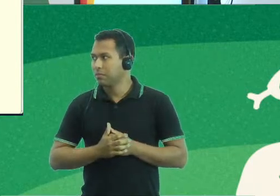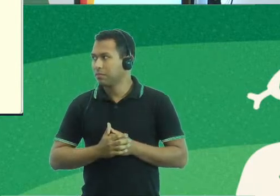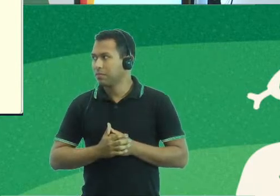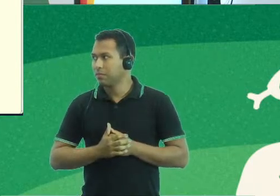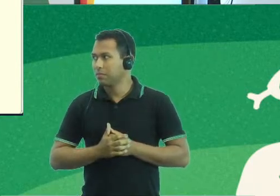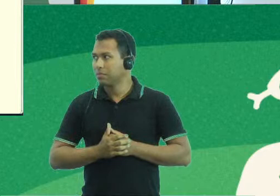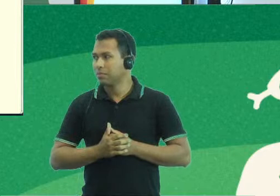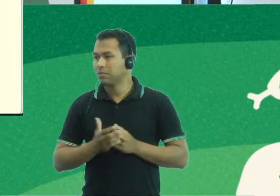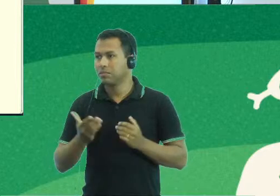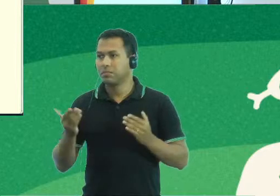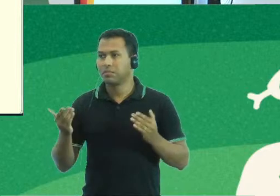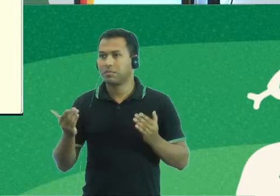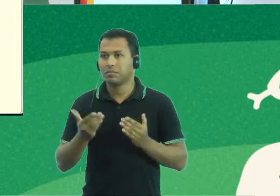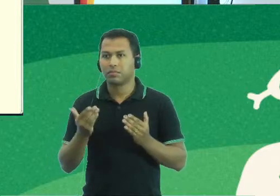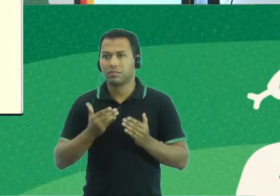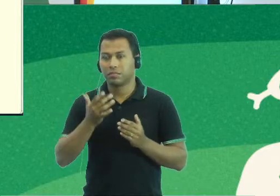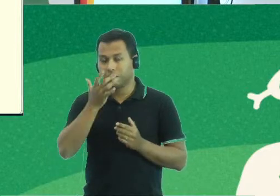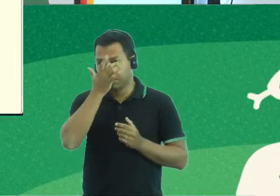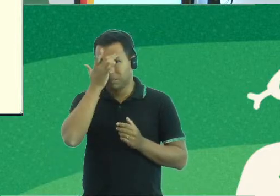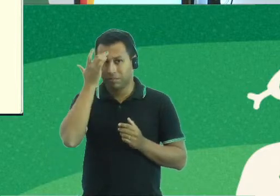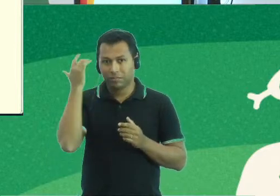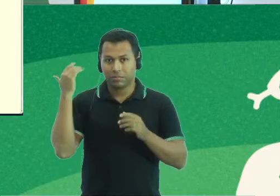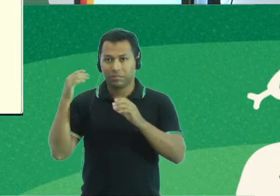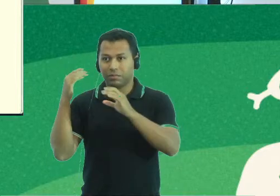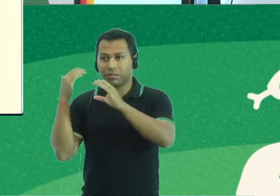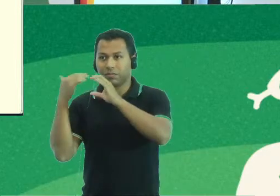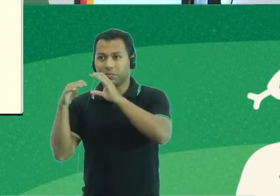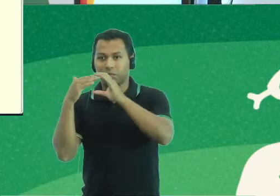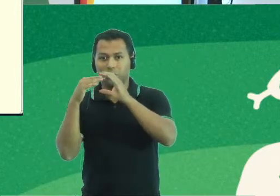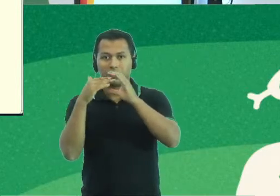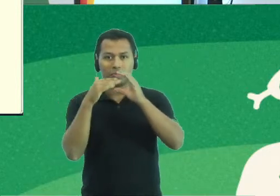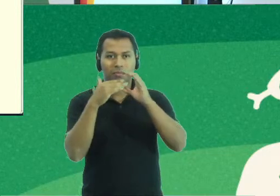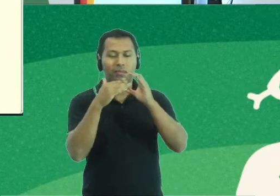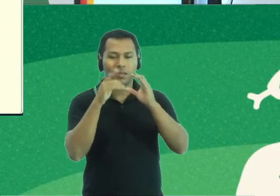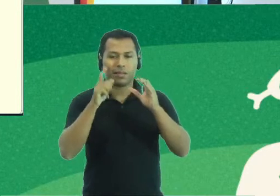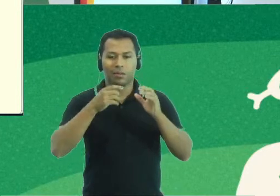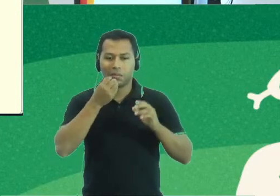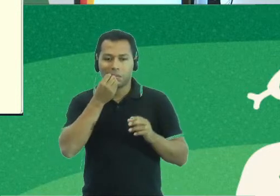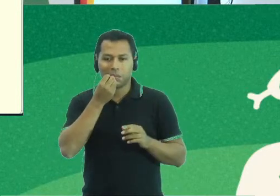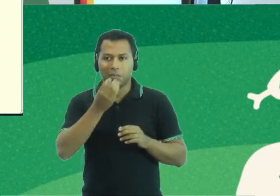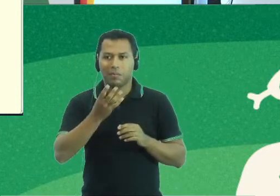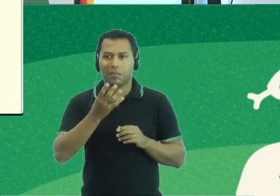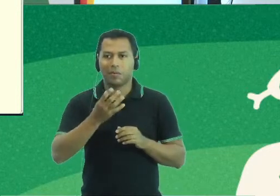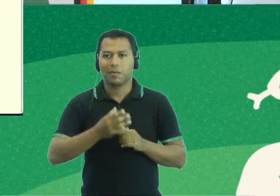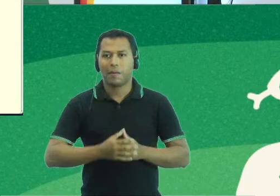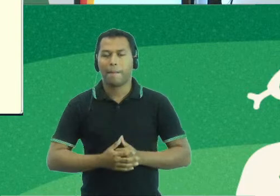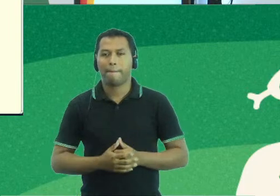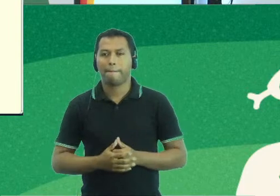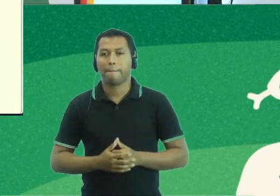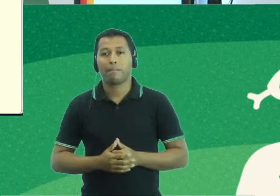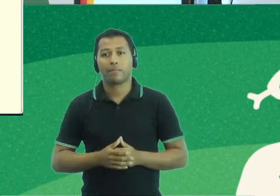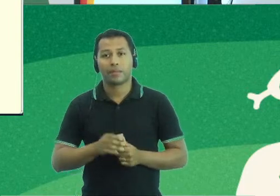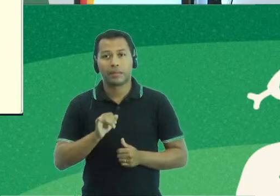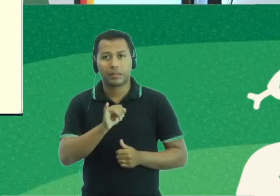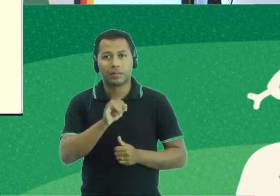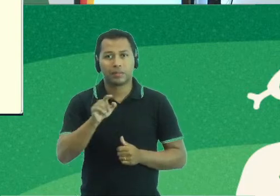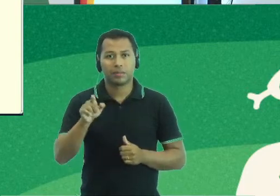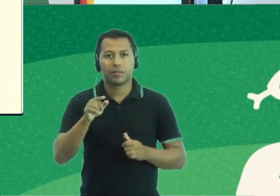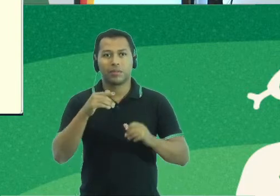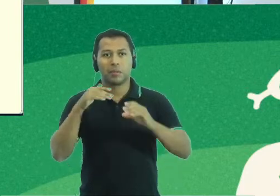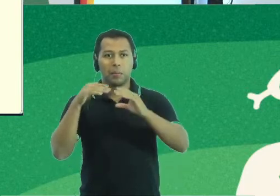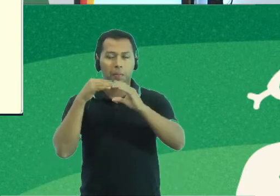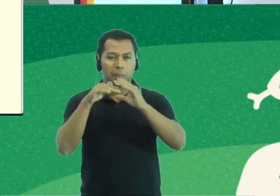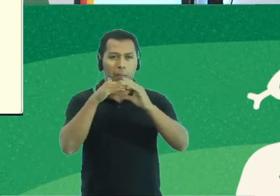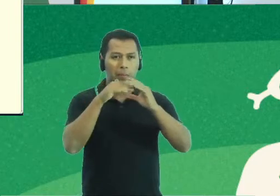which is good. That's a good sign. So if you continue to email this, you will be subscribed to